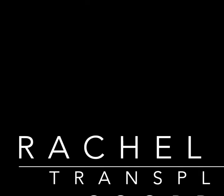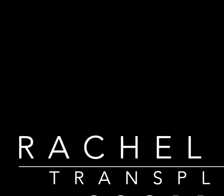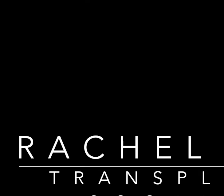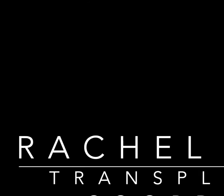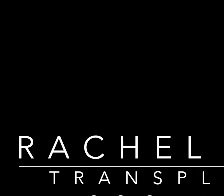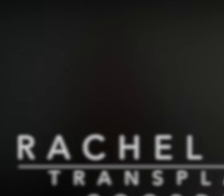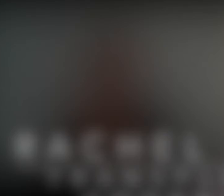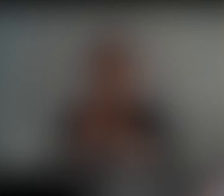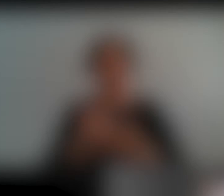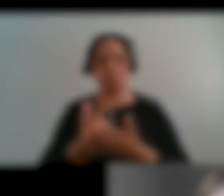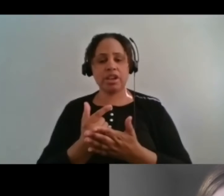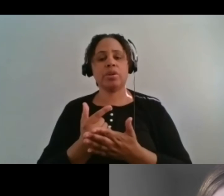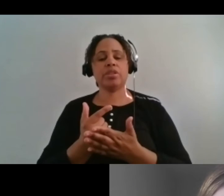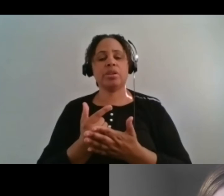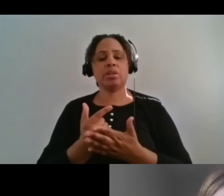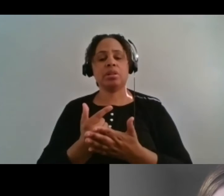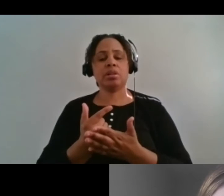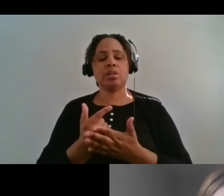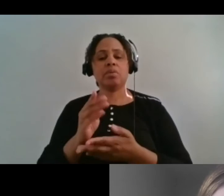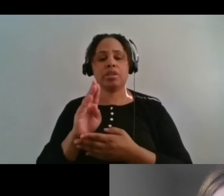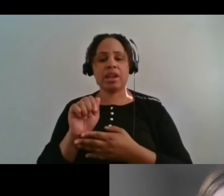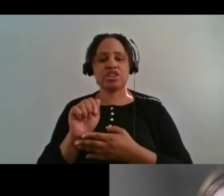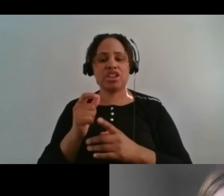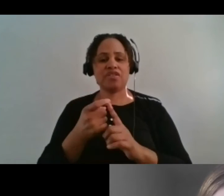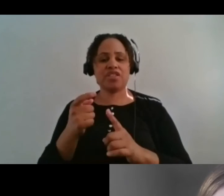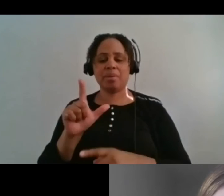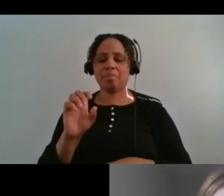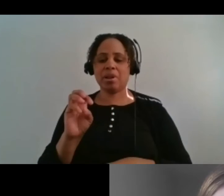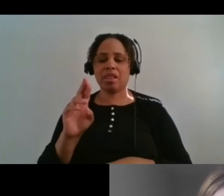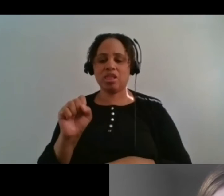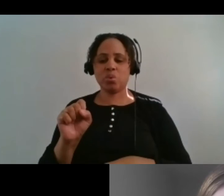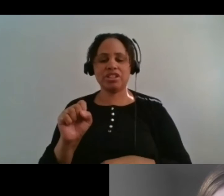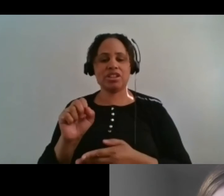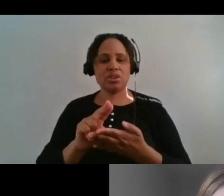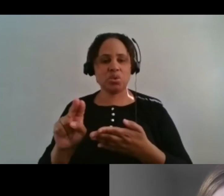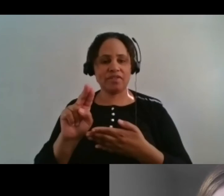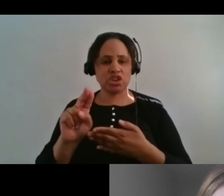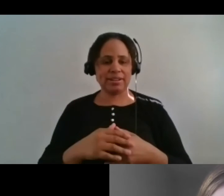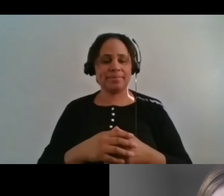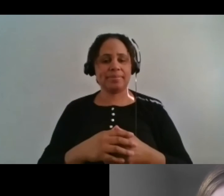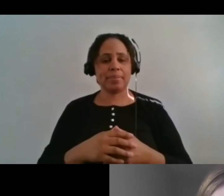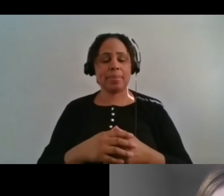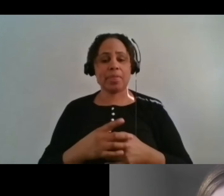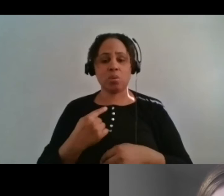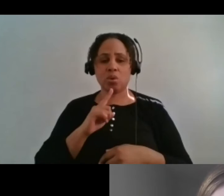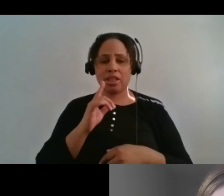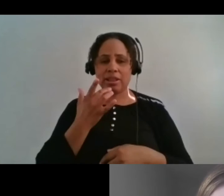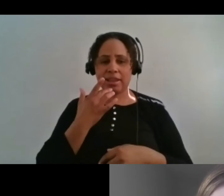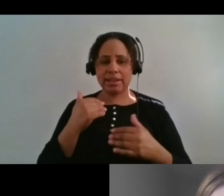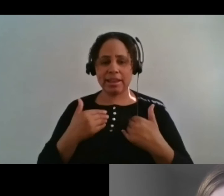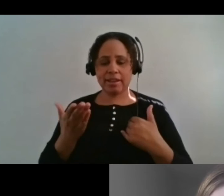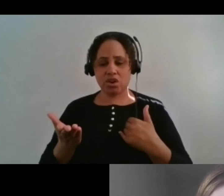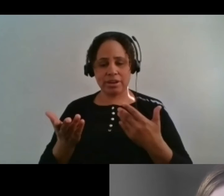Louis University, and we're really lucky to have Rachel here today. I think one of the things that most people in our community